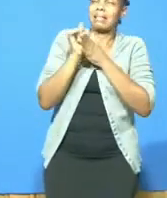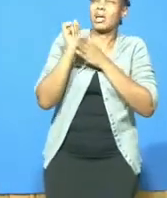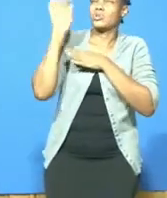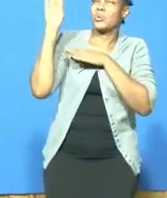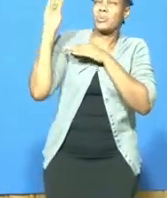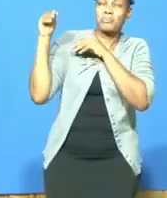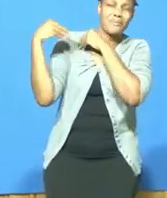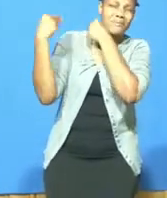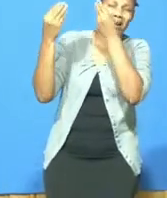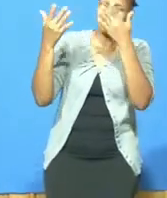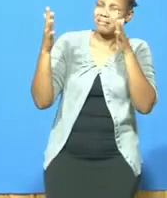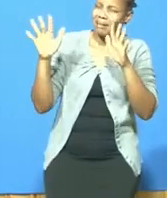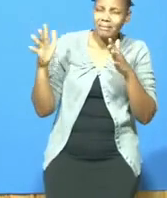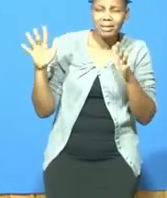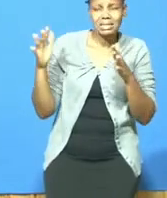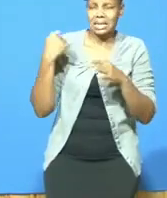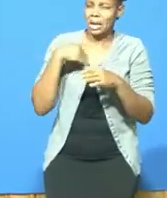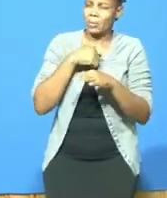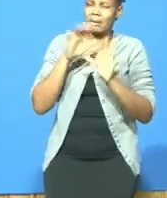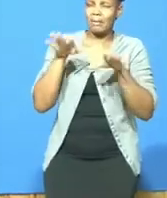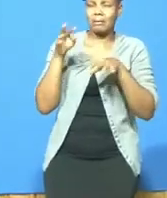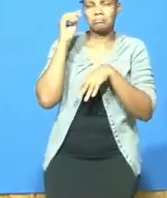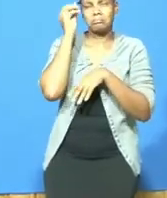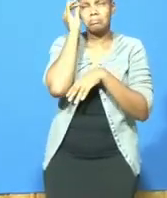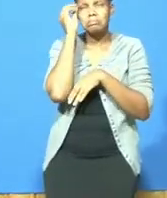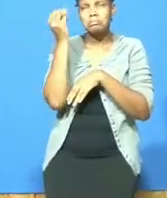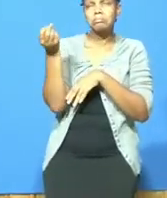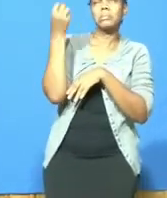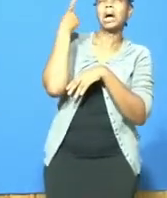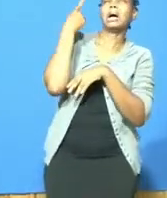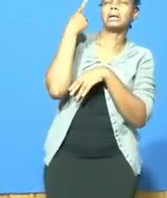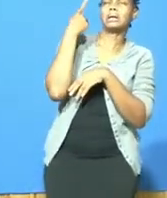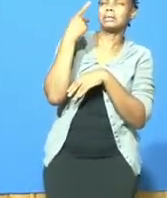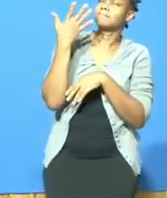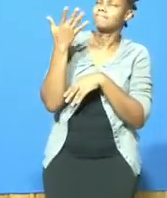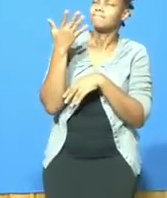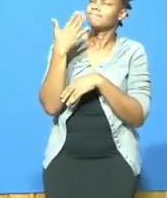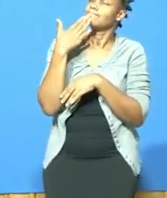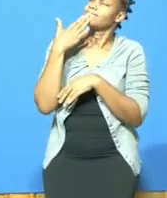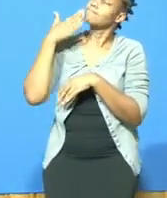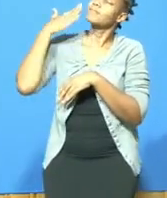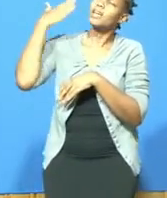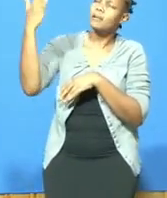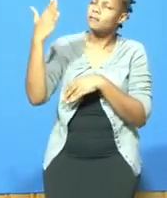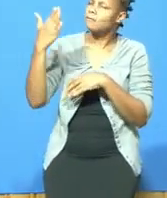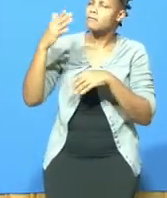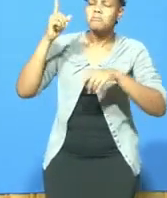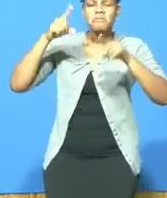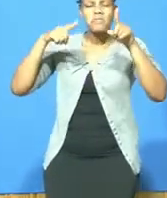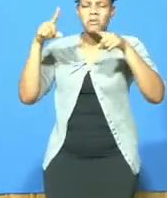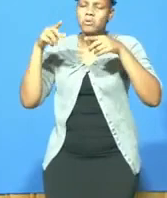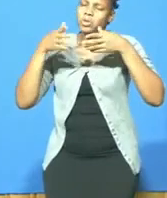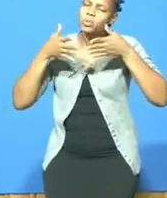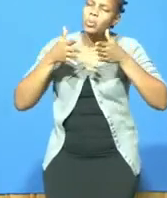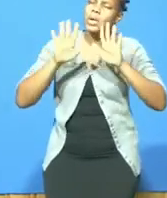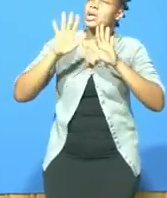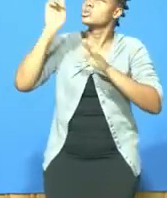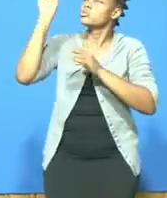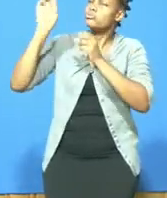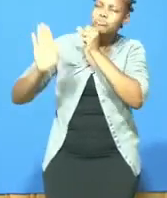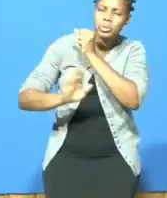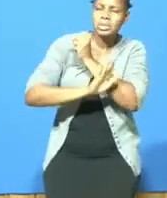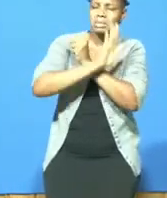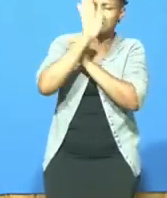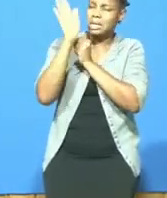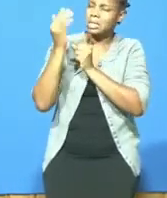provided for us and we can reflect. We say thanks, Lord, for the ways you protected us